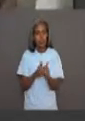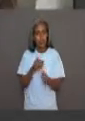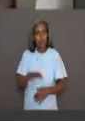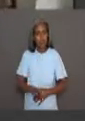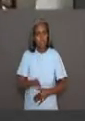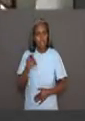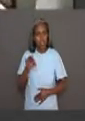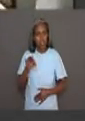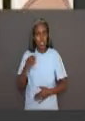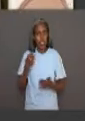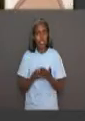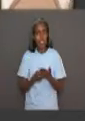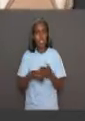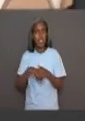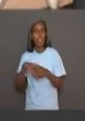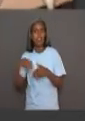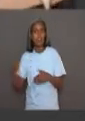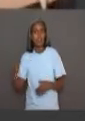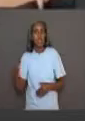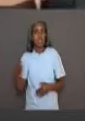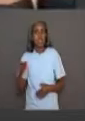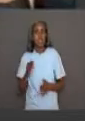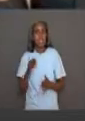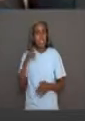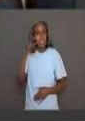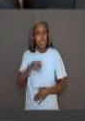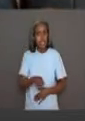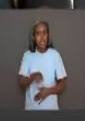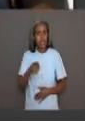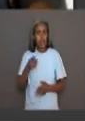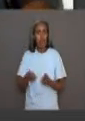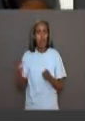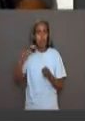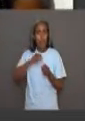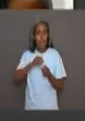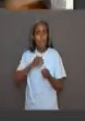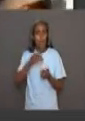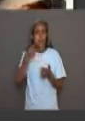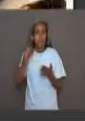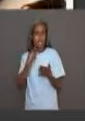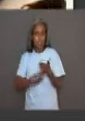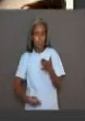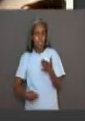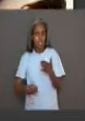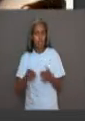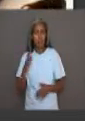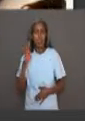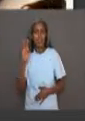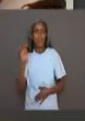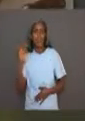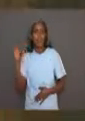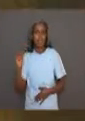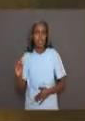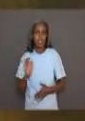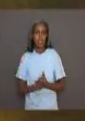cover their expenses, they need to mark up their prices by 40%.